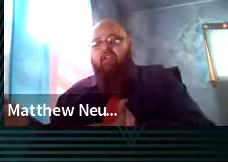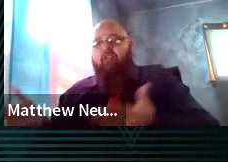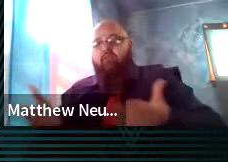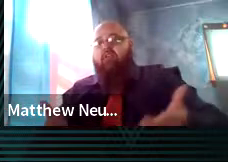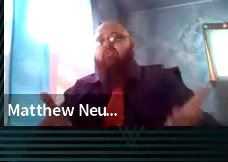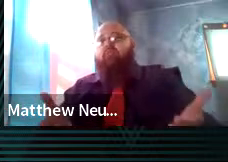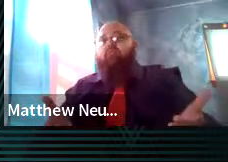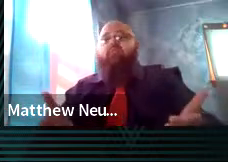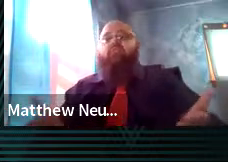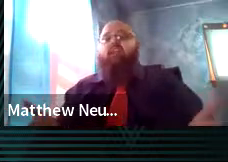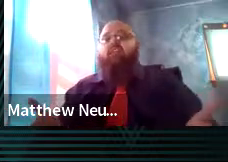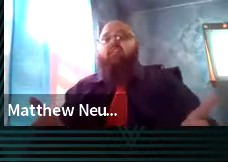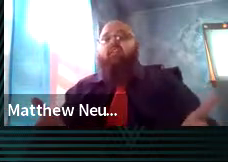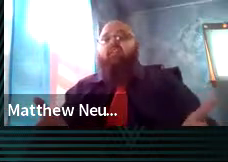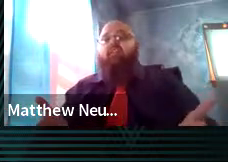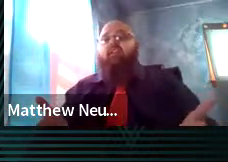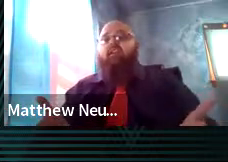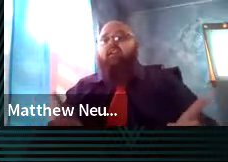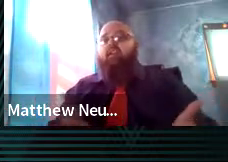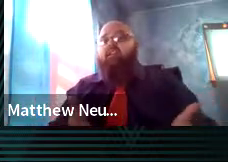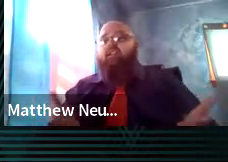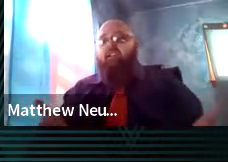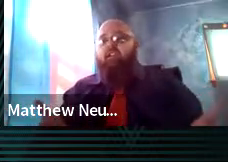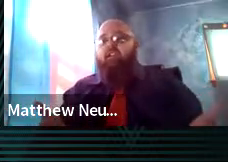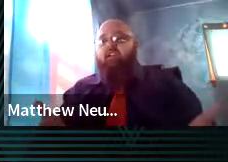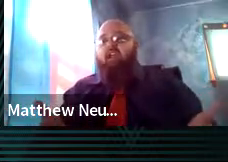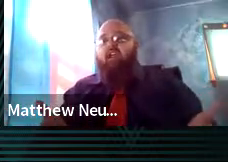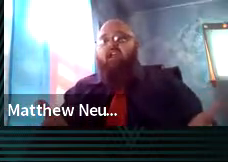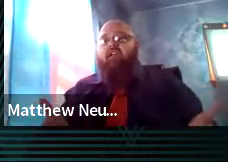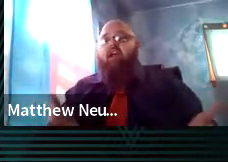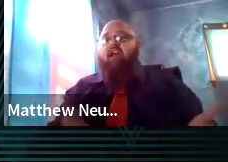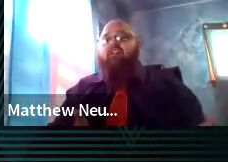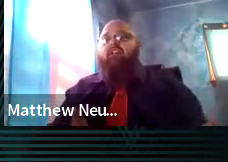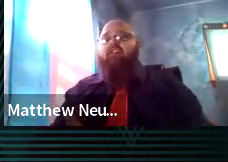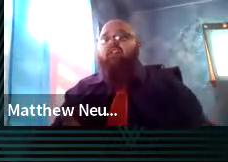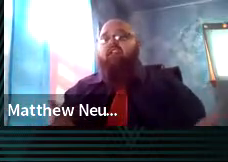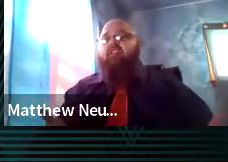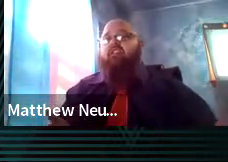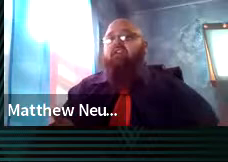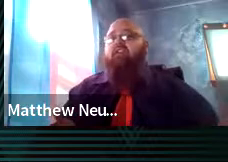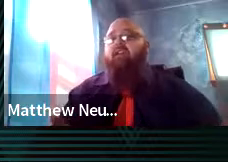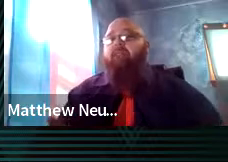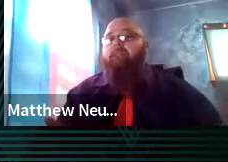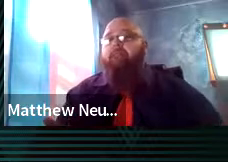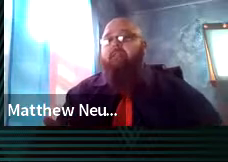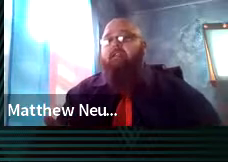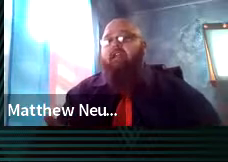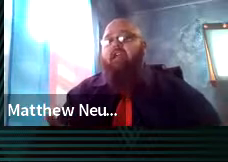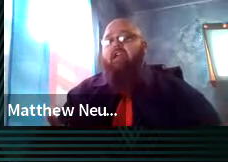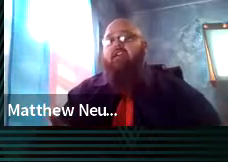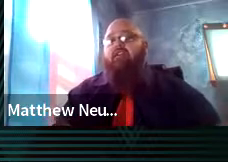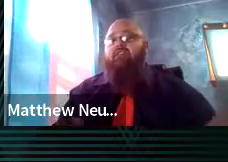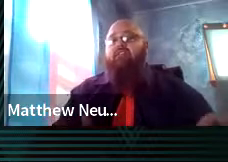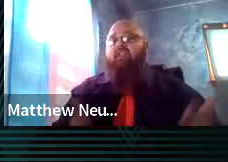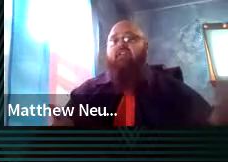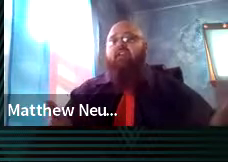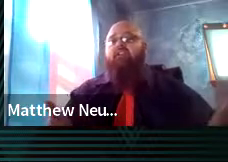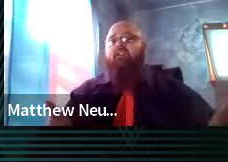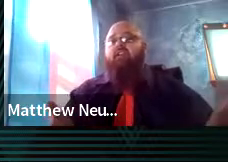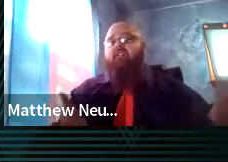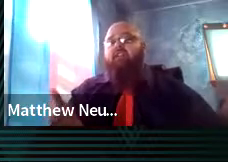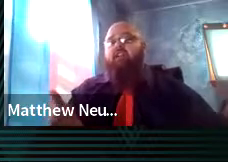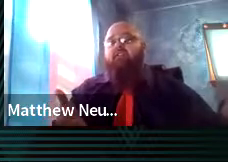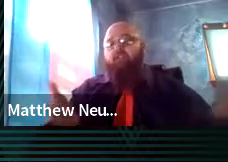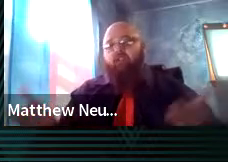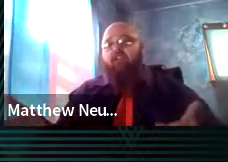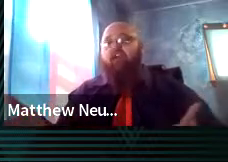then you will most likely get an STD and a high chance of getting HIV and dying. And it was a scare